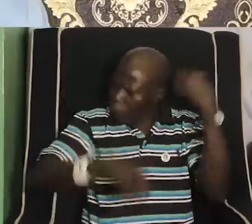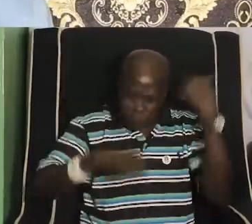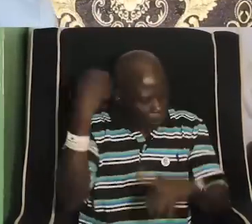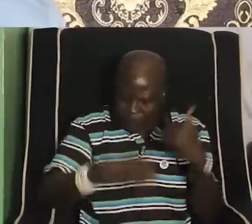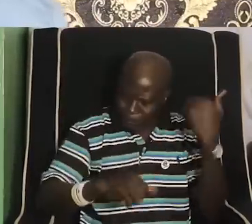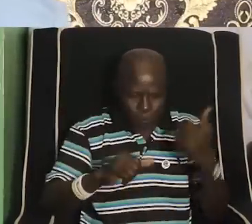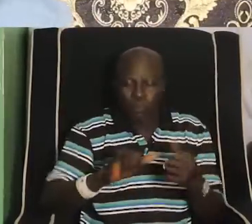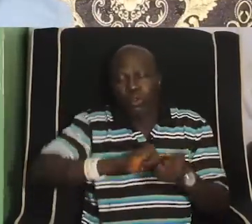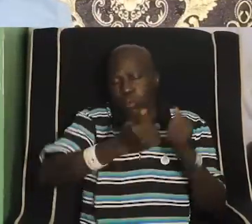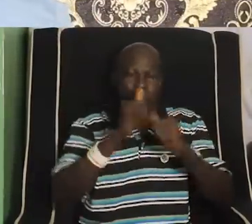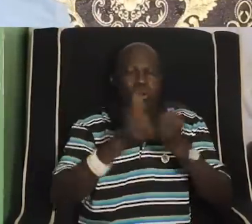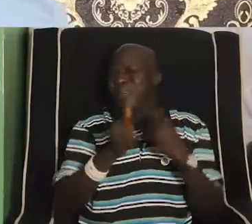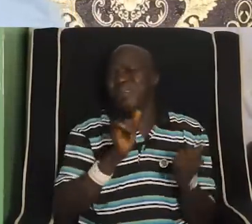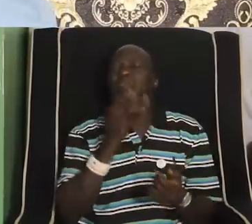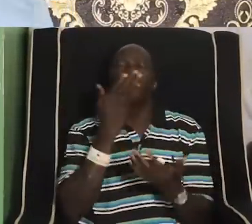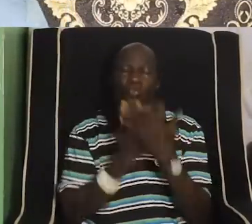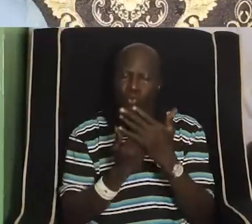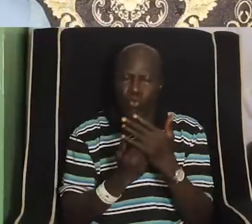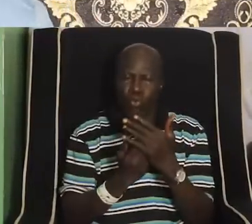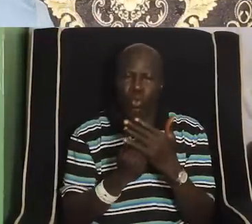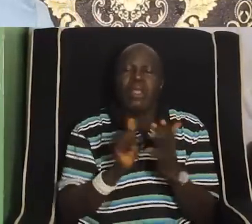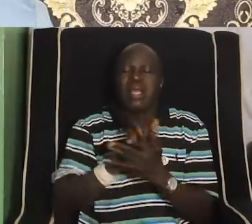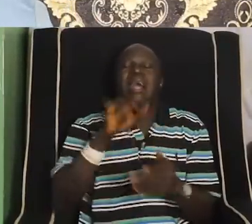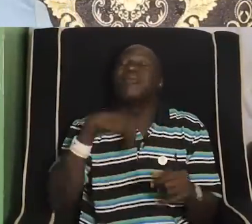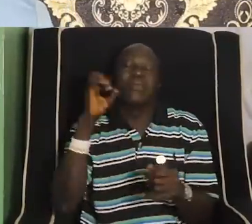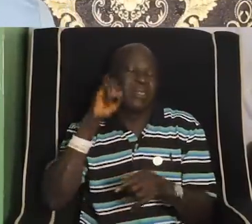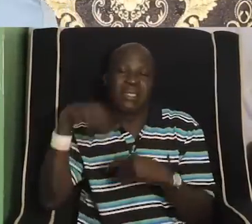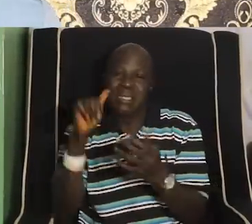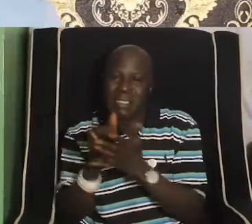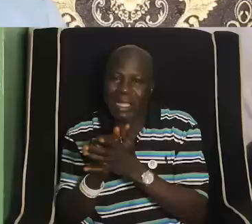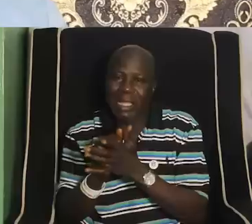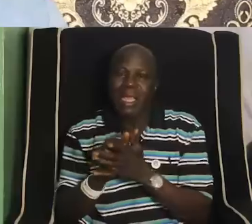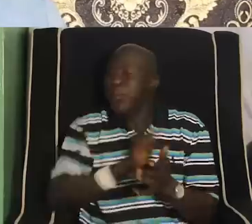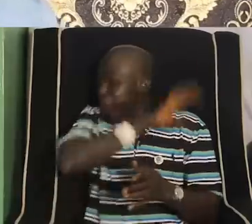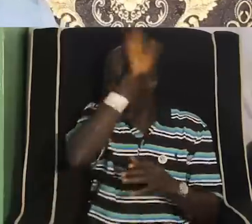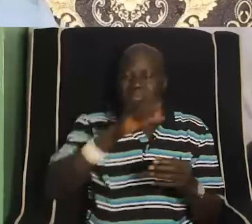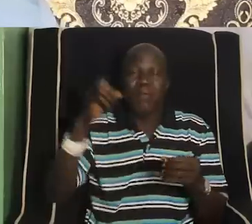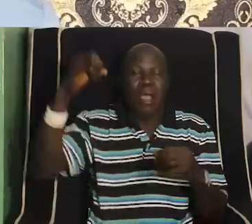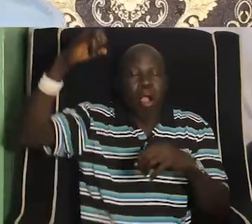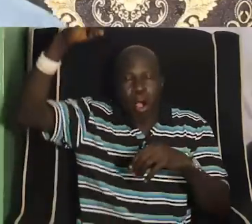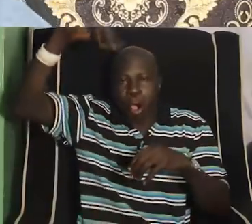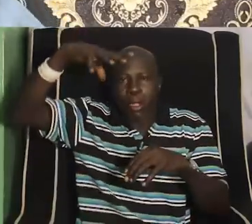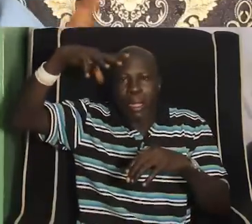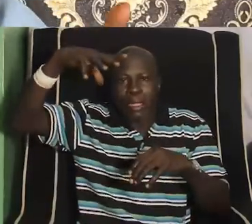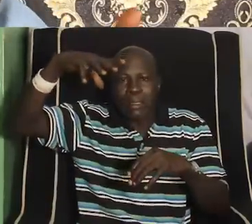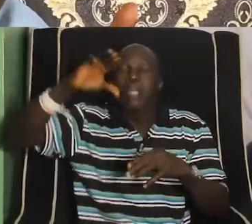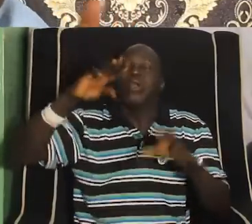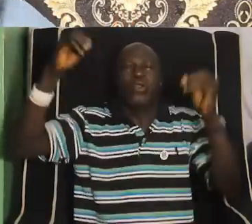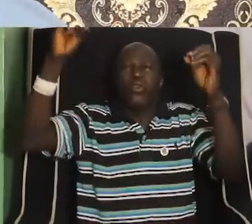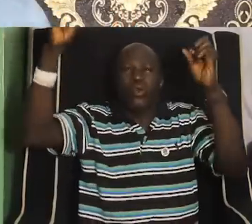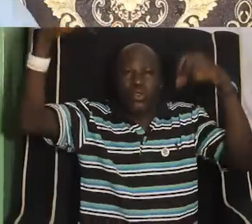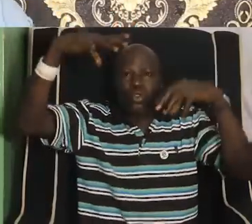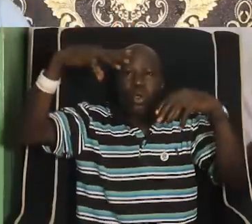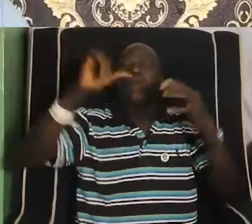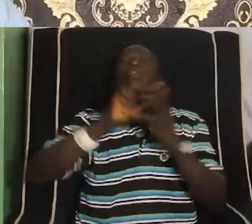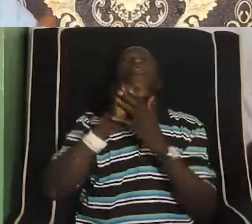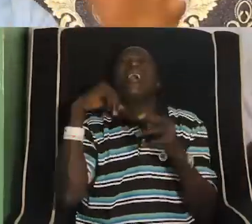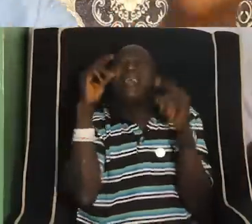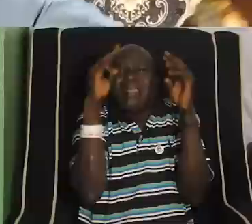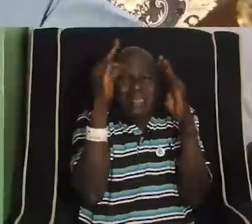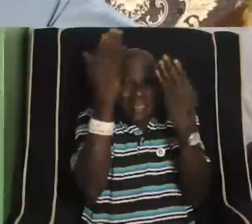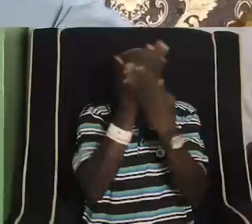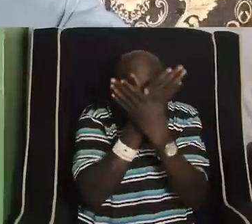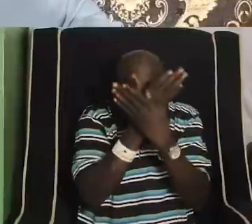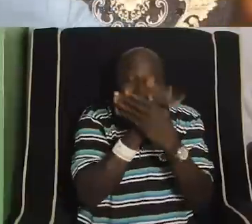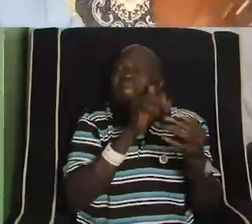ìdààmú. Ibẹ̀ mọ̀ ló dà. That is where it's good. Ó tilẹ̀ wí pé. He even said. Ah, kì í tan náà bẹ̀. There is no light. Kò sóòrùn. No sun. Kò sóòsù pa. Neither.